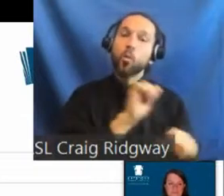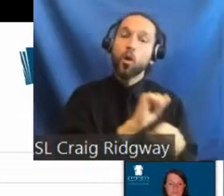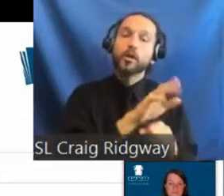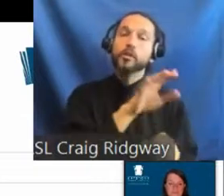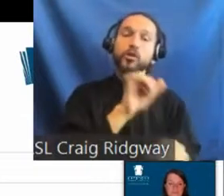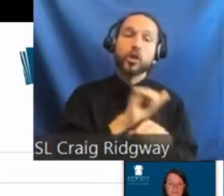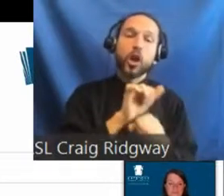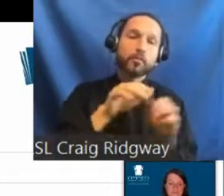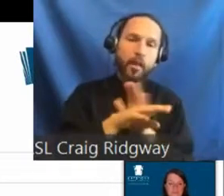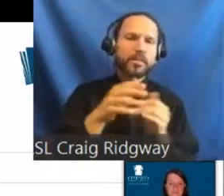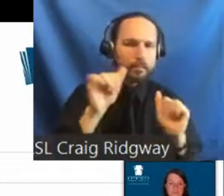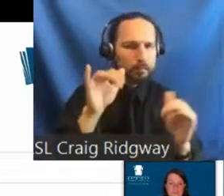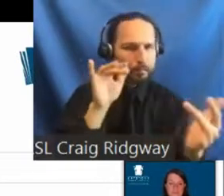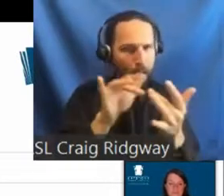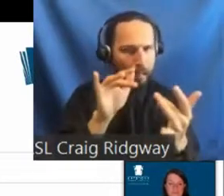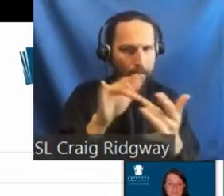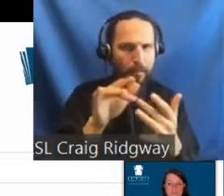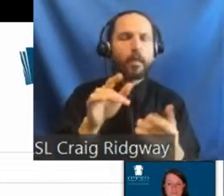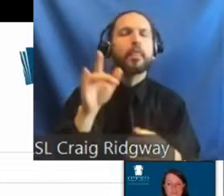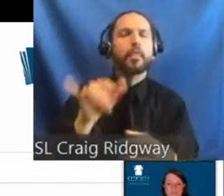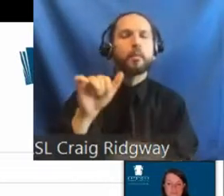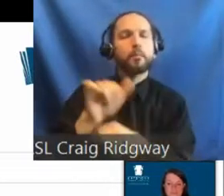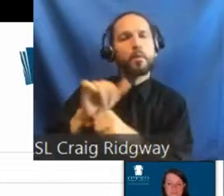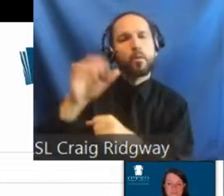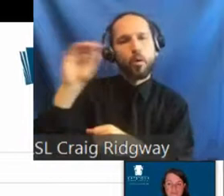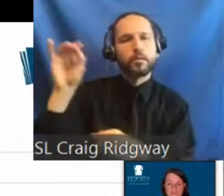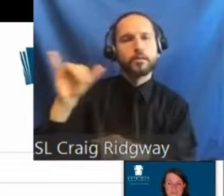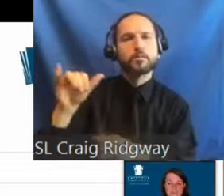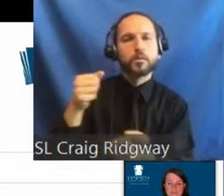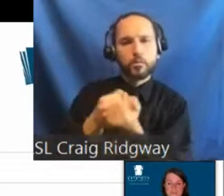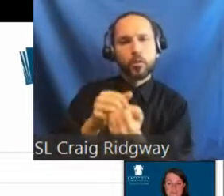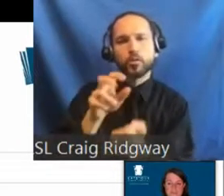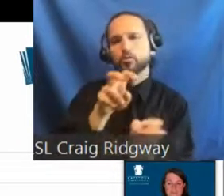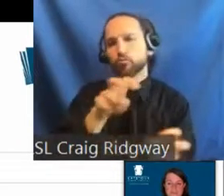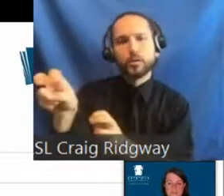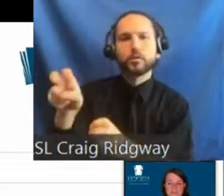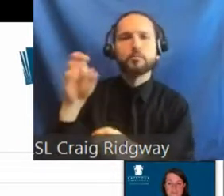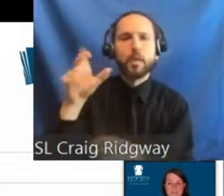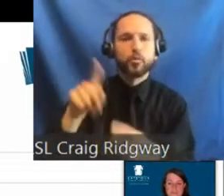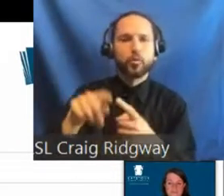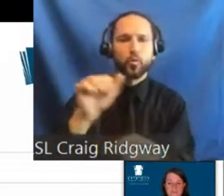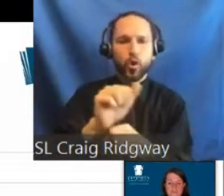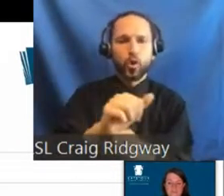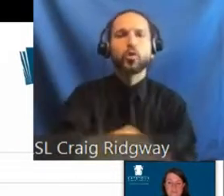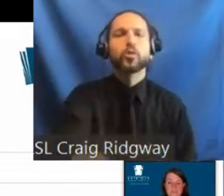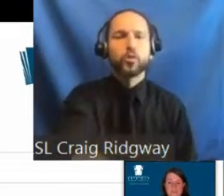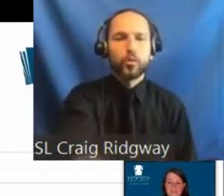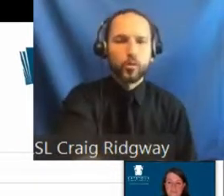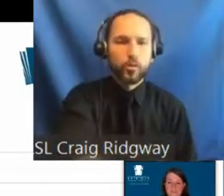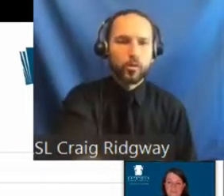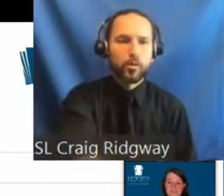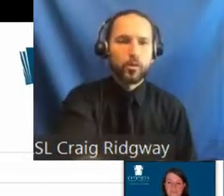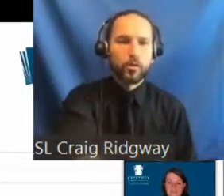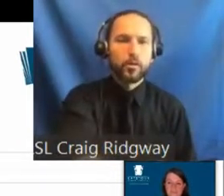continued to check in with him and his employer to support his transition back to work. Once the employer returned